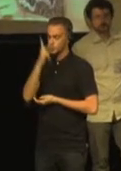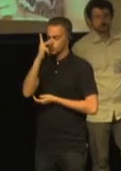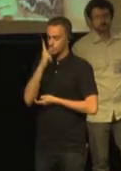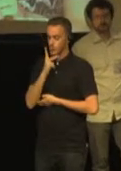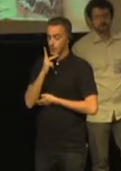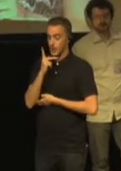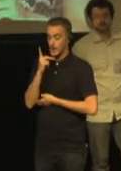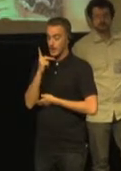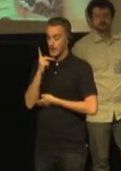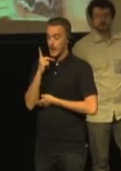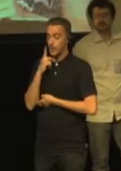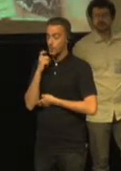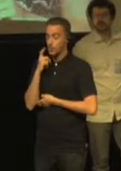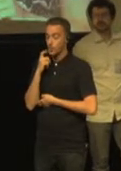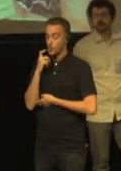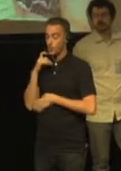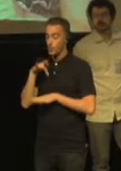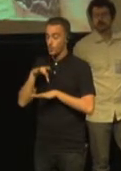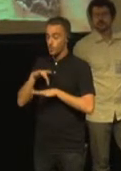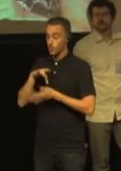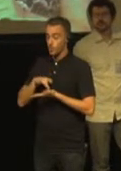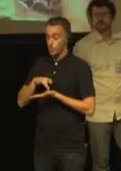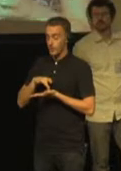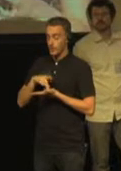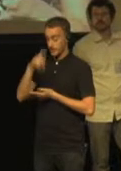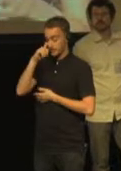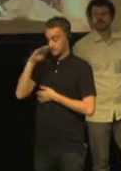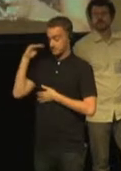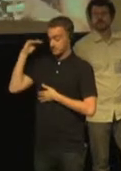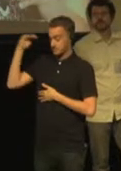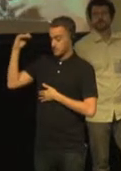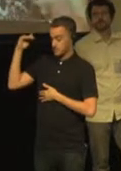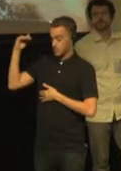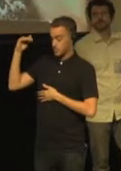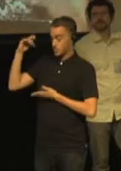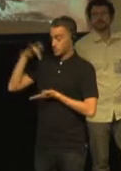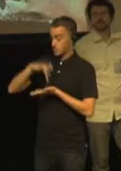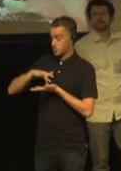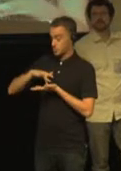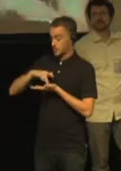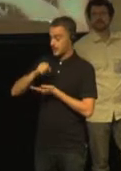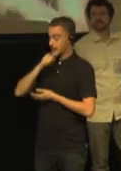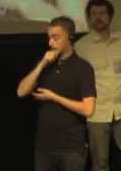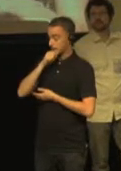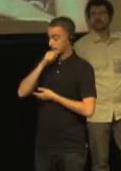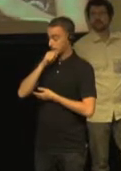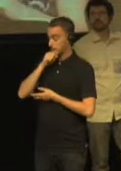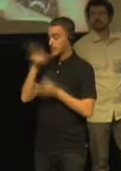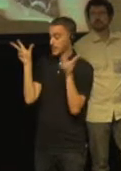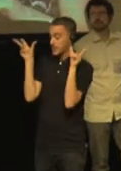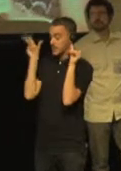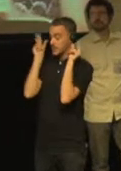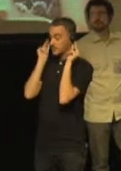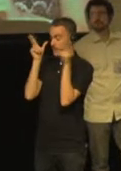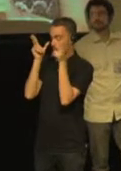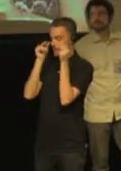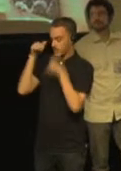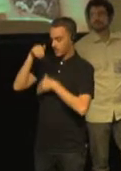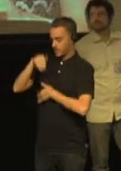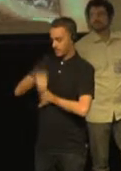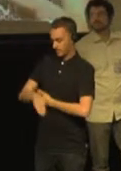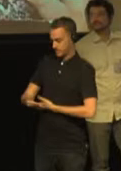age as people's eyesight and hearing begins to deteriorate. So the biggest proportion in their calculations were the over